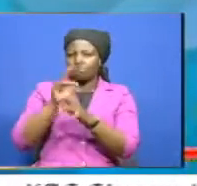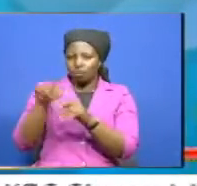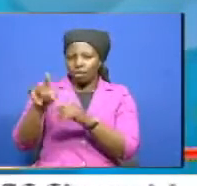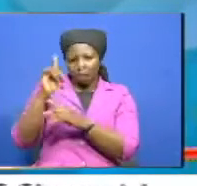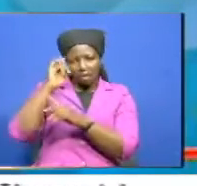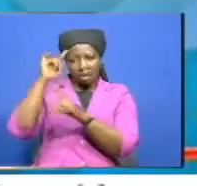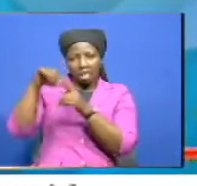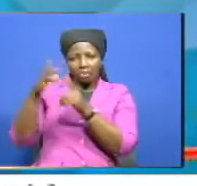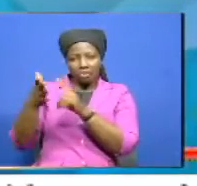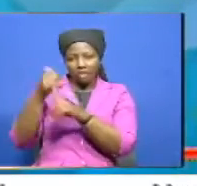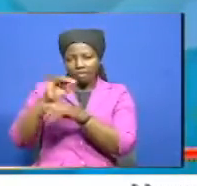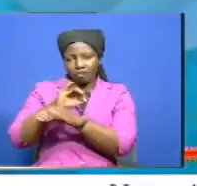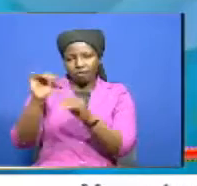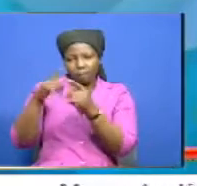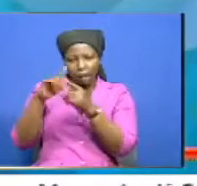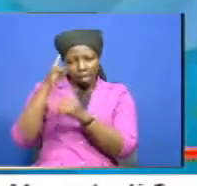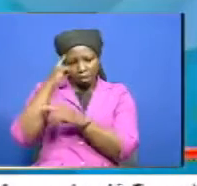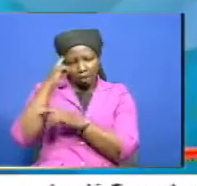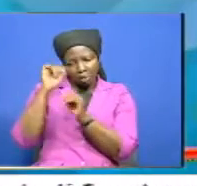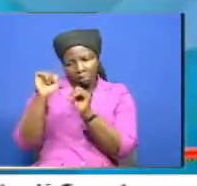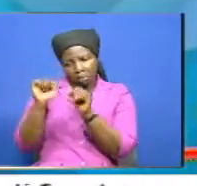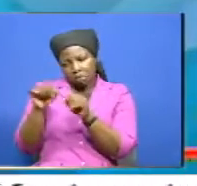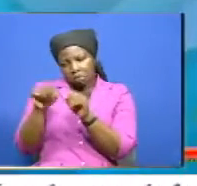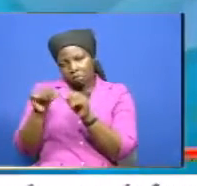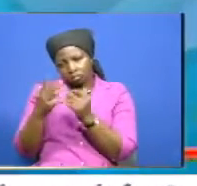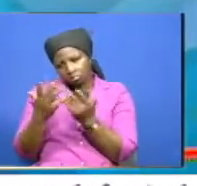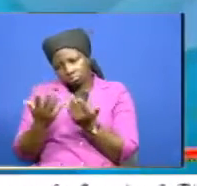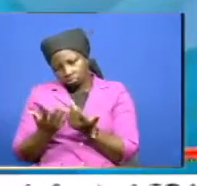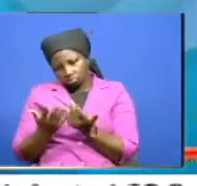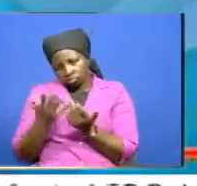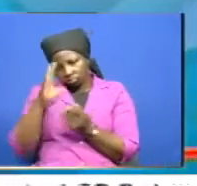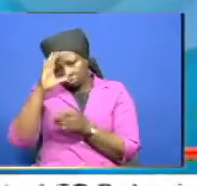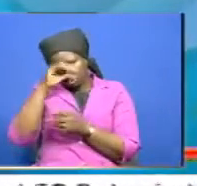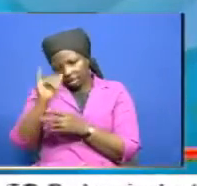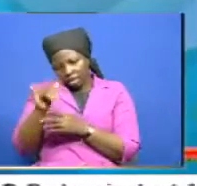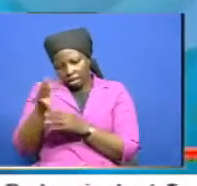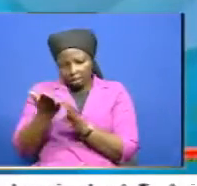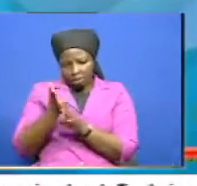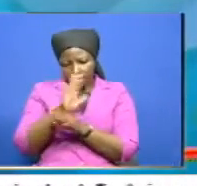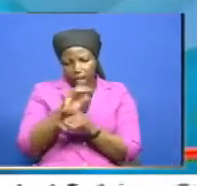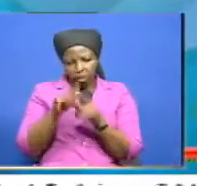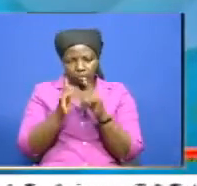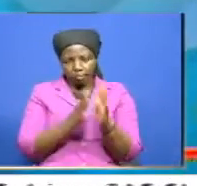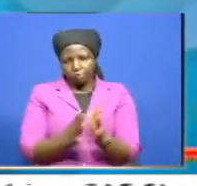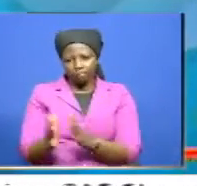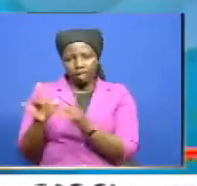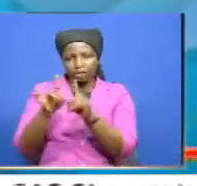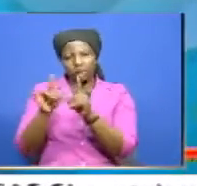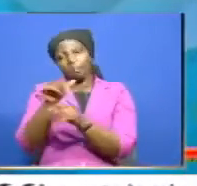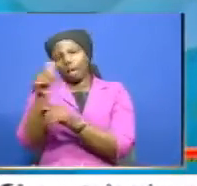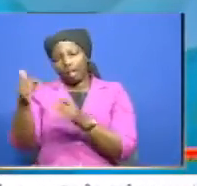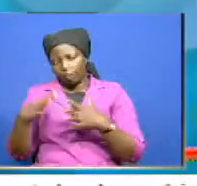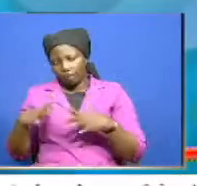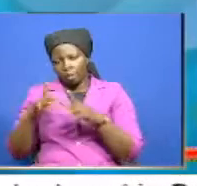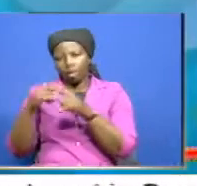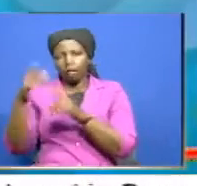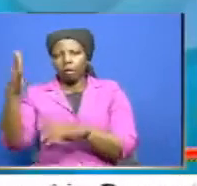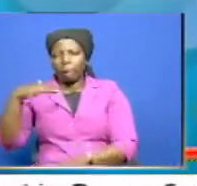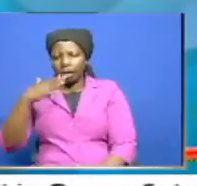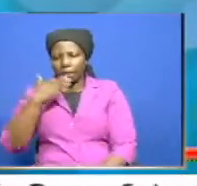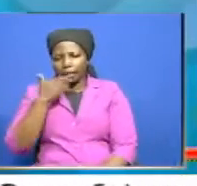consistency, but I think they're going to learn from that. And I think they'll go back to the drawing board like everyone else and come back better. So